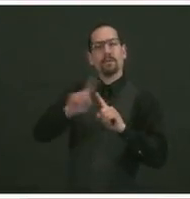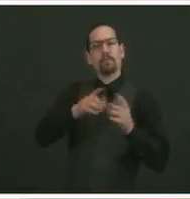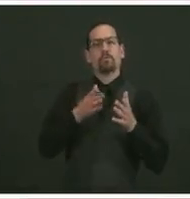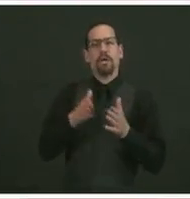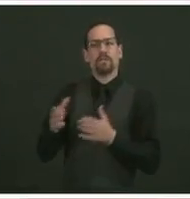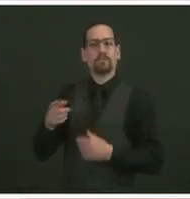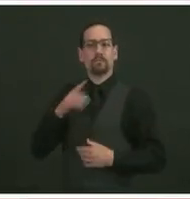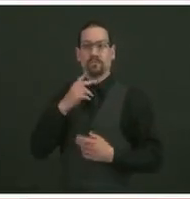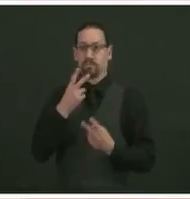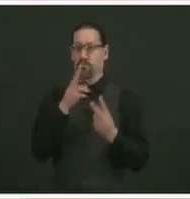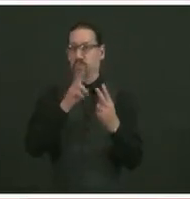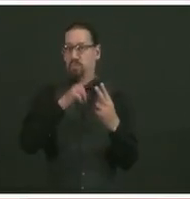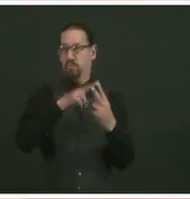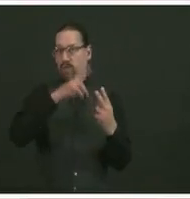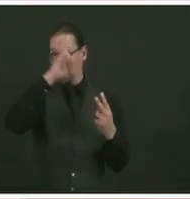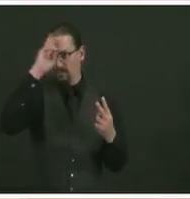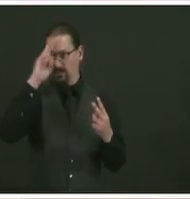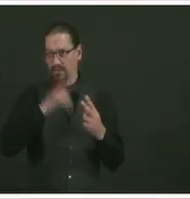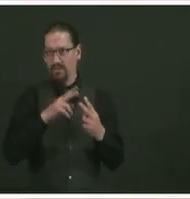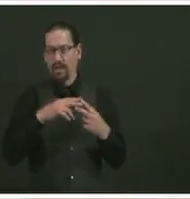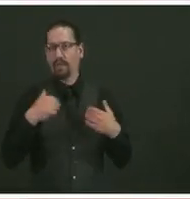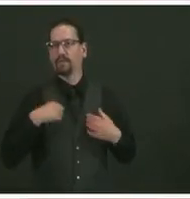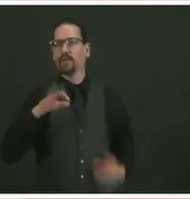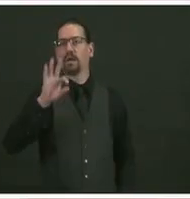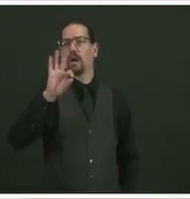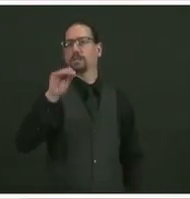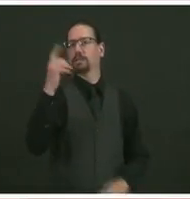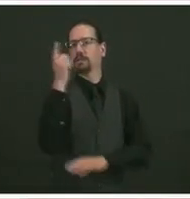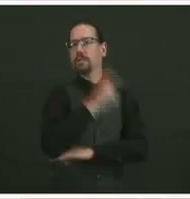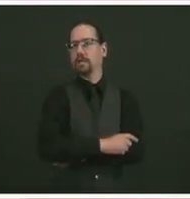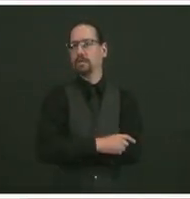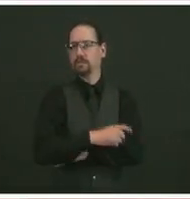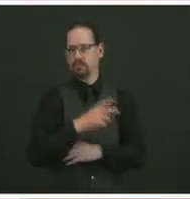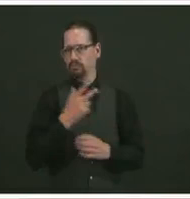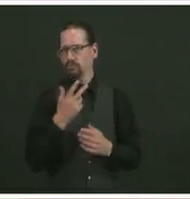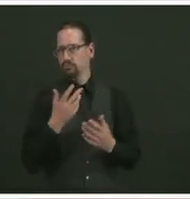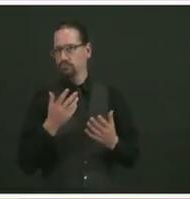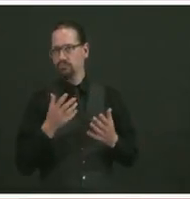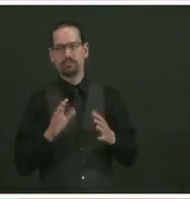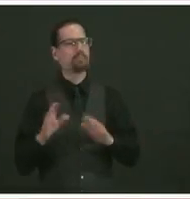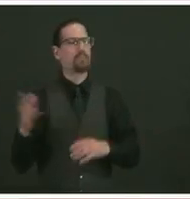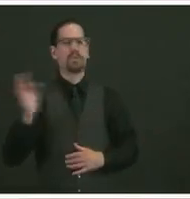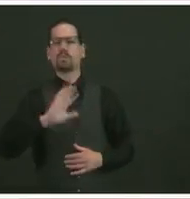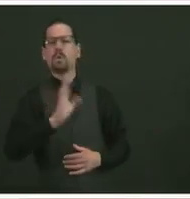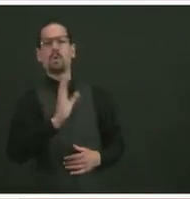figure out the details. Reworking the healthcare system in the state.